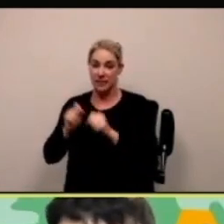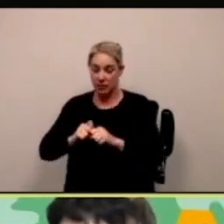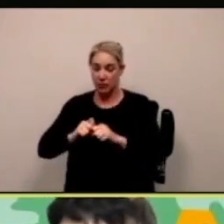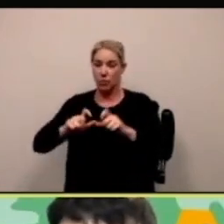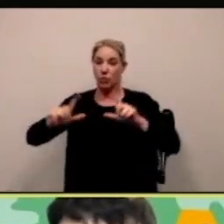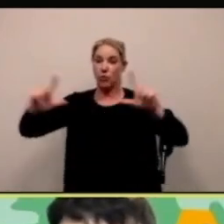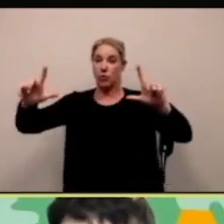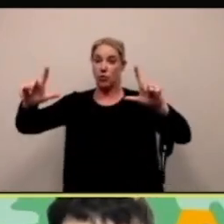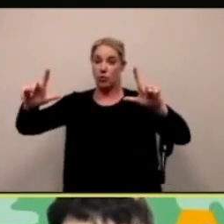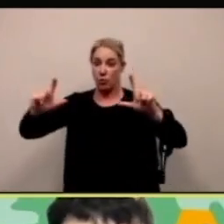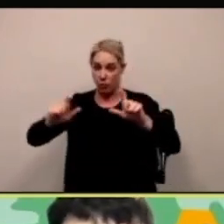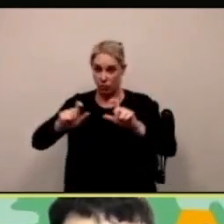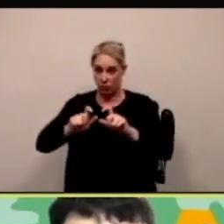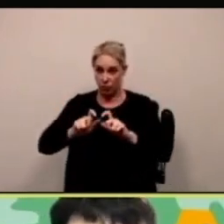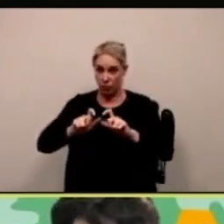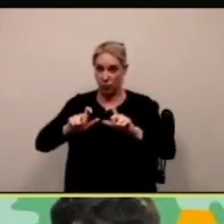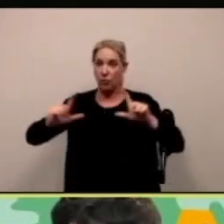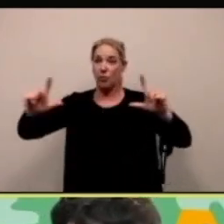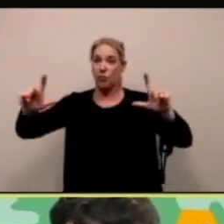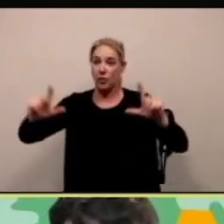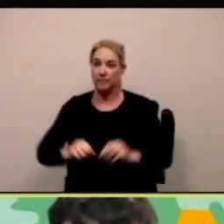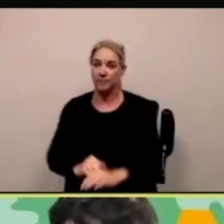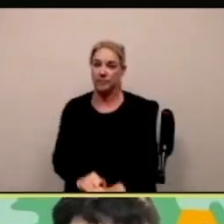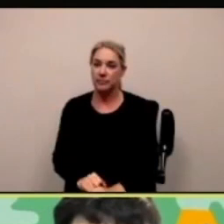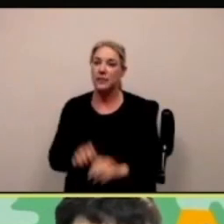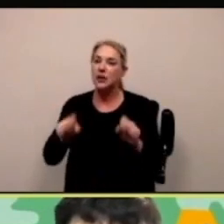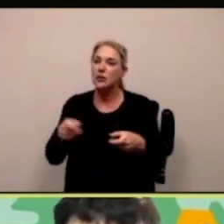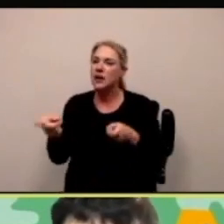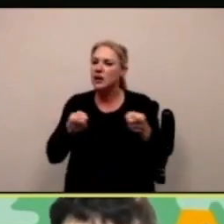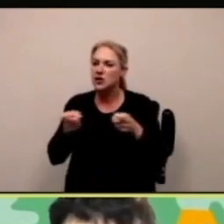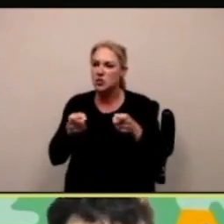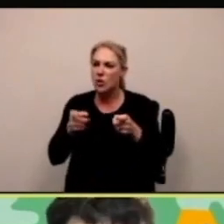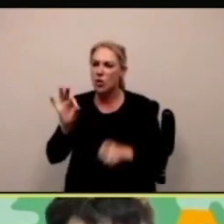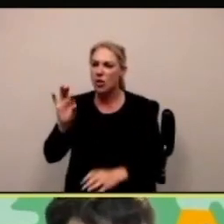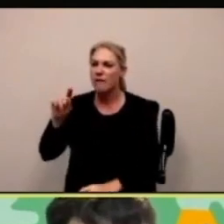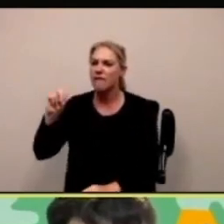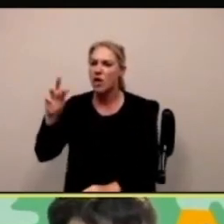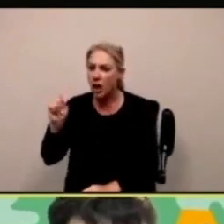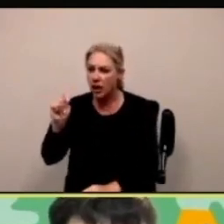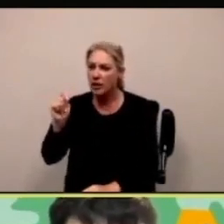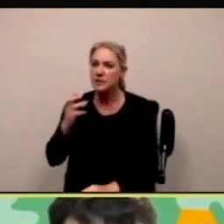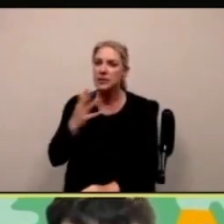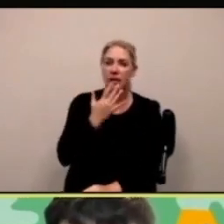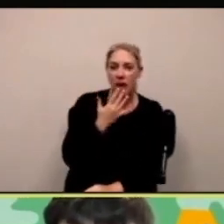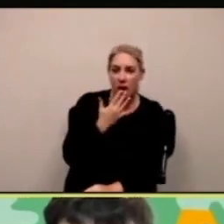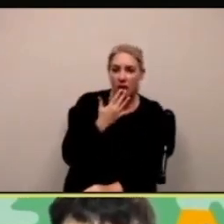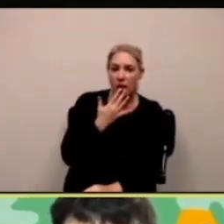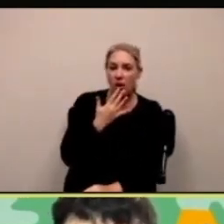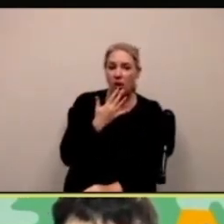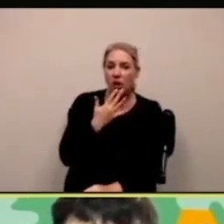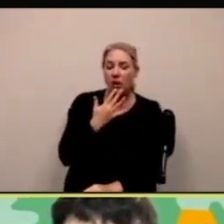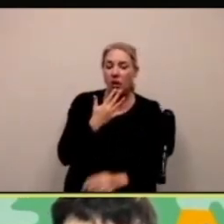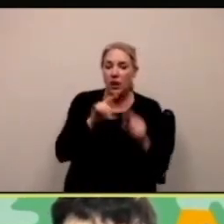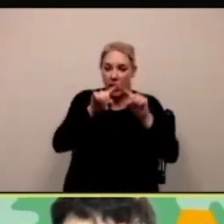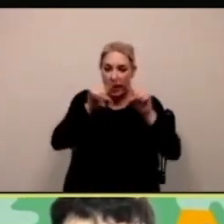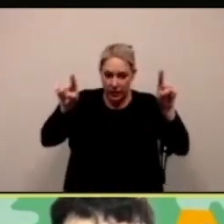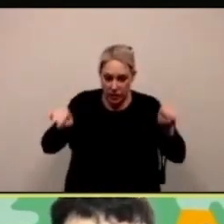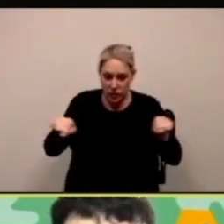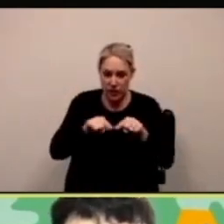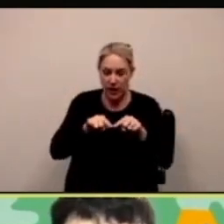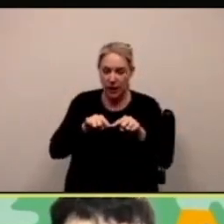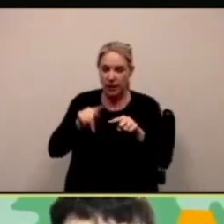start small and get big. And then of course you can control the font and the color and even the shape of the text box and